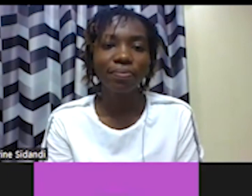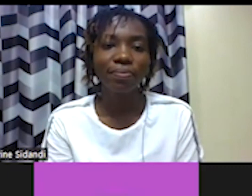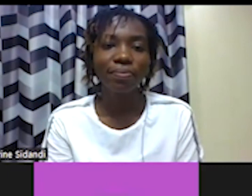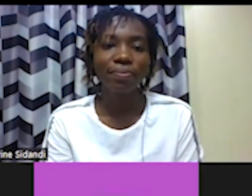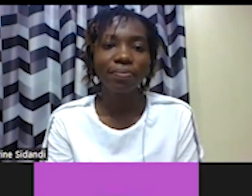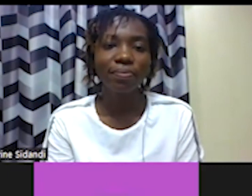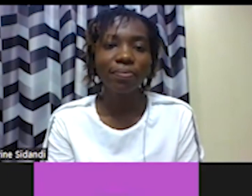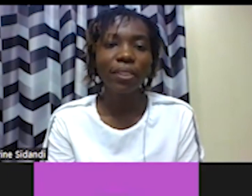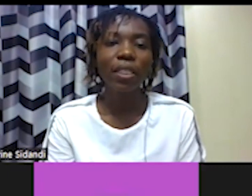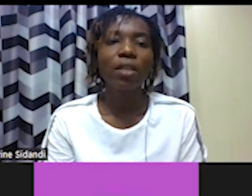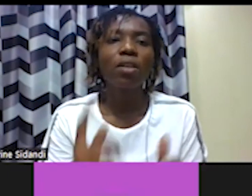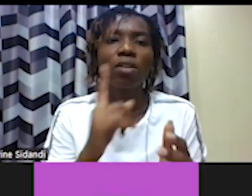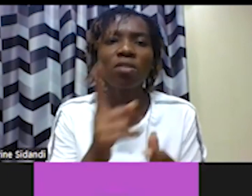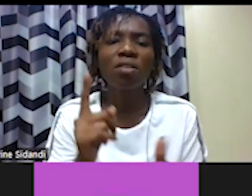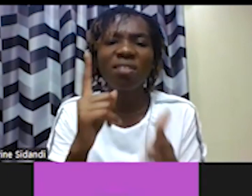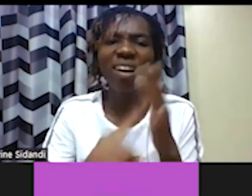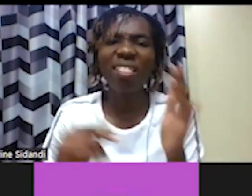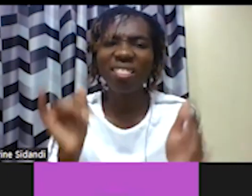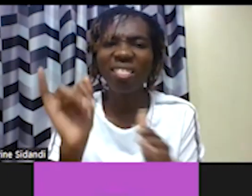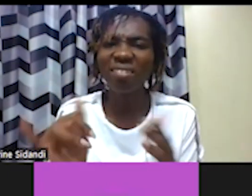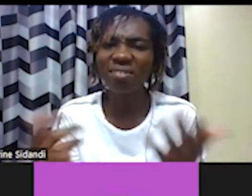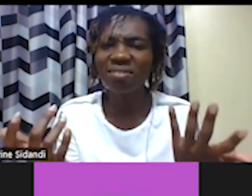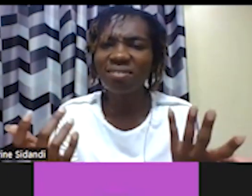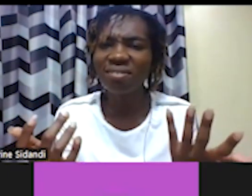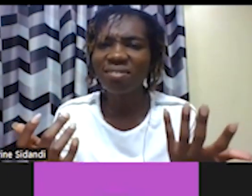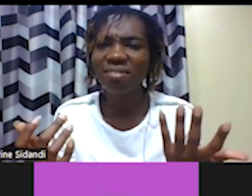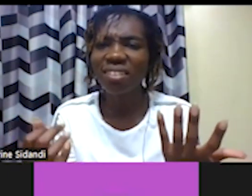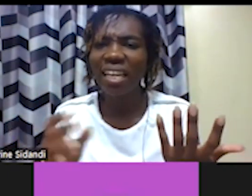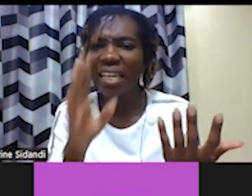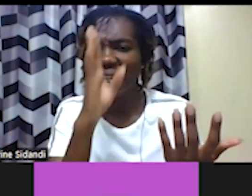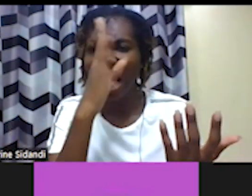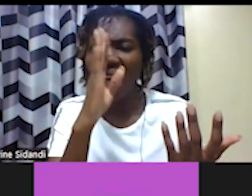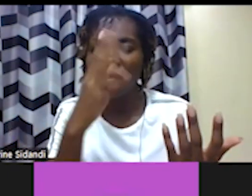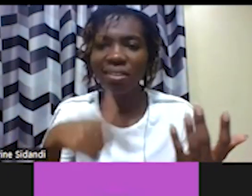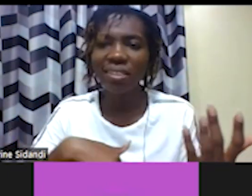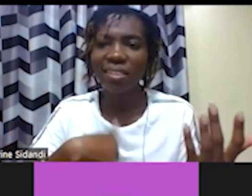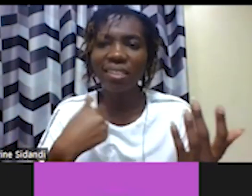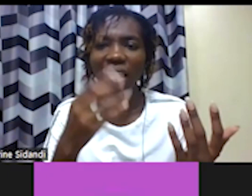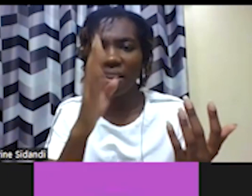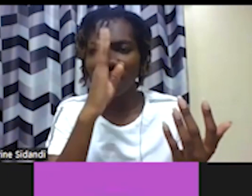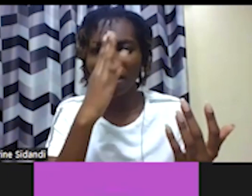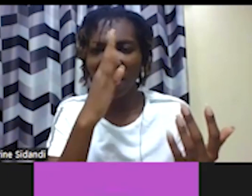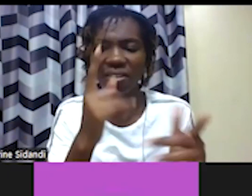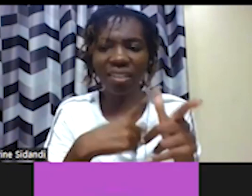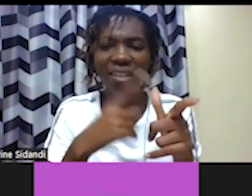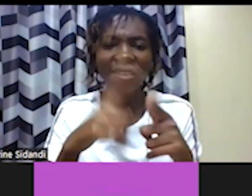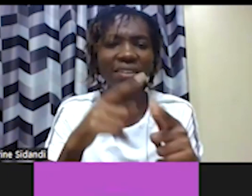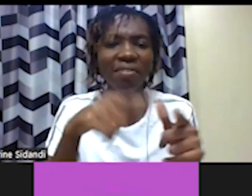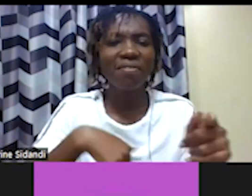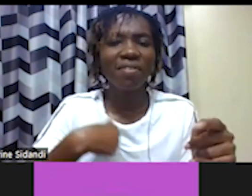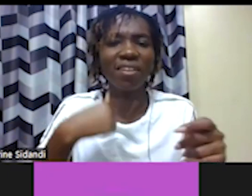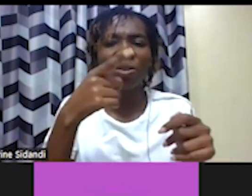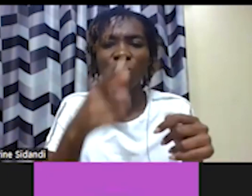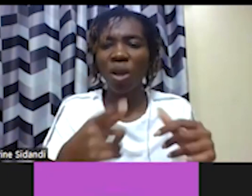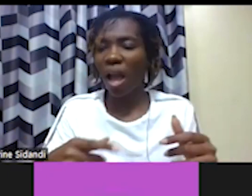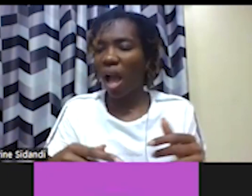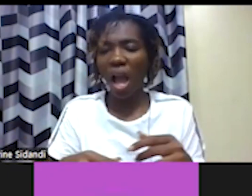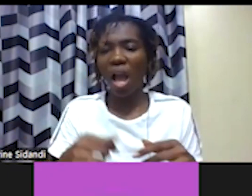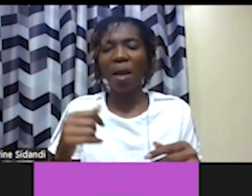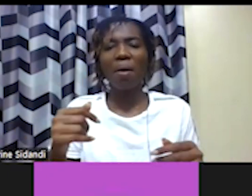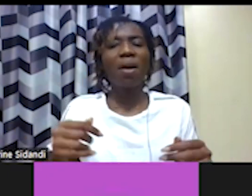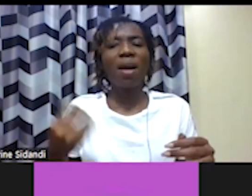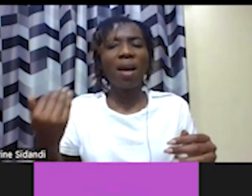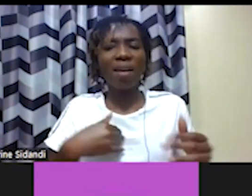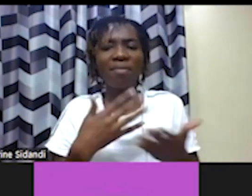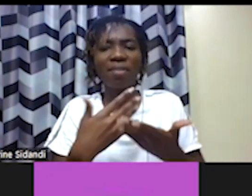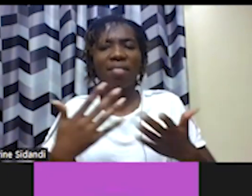What is imposter syndrome? It is that doubt, self-doubt, and feeling like you're inferior, and feeling like you don't belong,